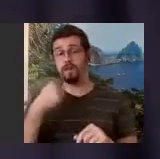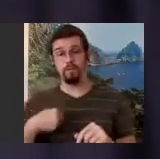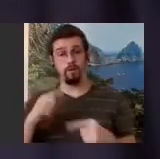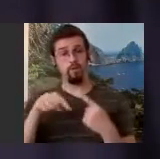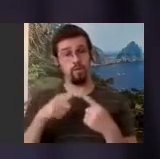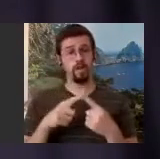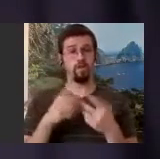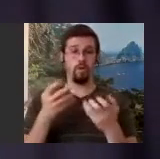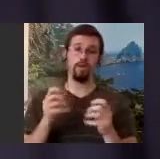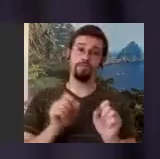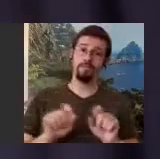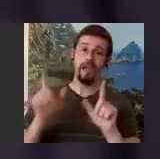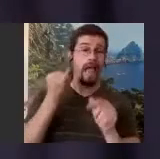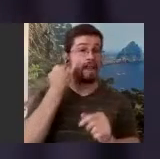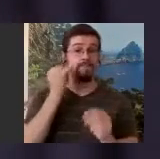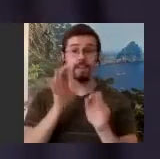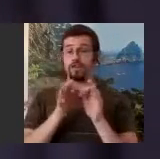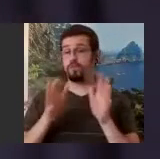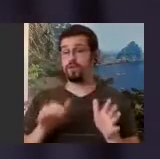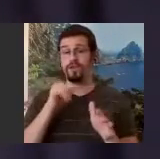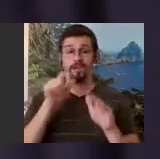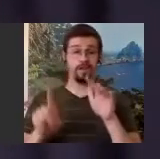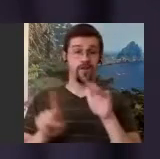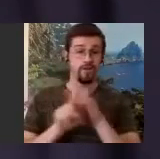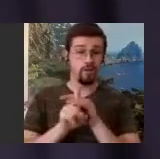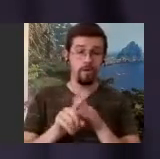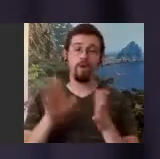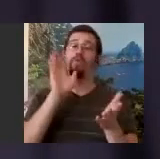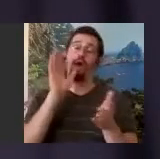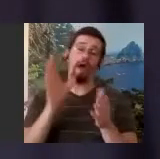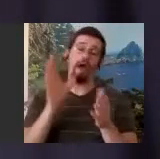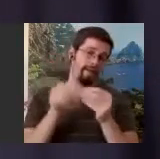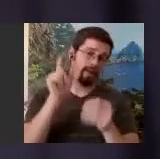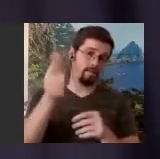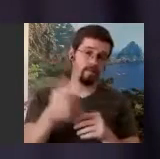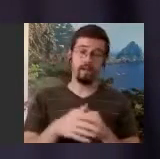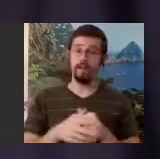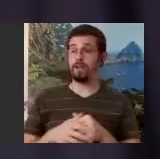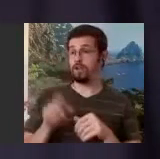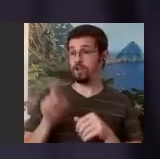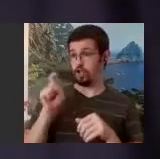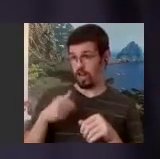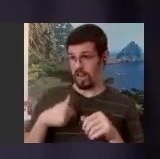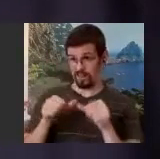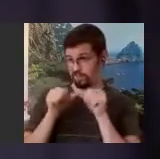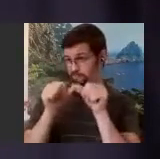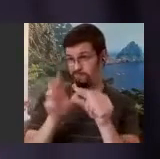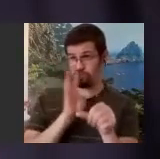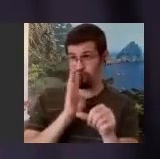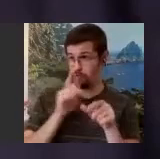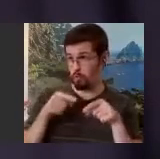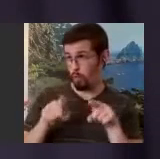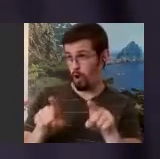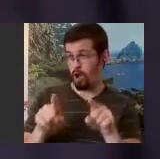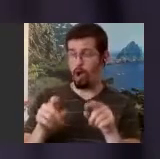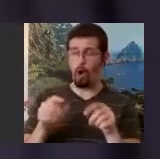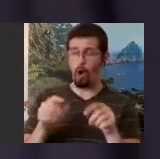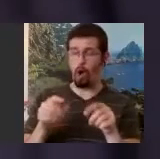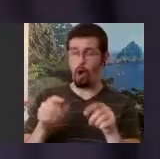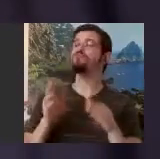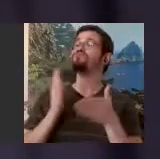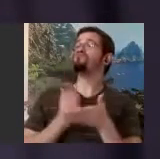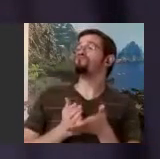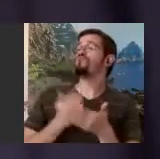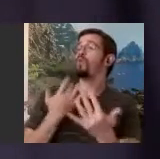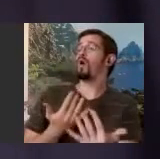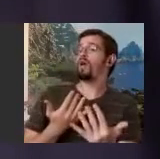if the interpreting doesn't show up, we'll add it later, okay? Okay, so should I talk over the slides then, or should I wait? What do